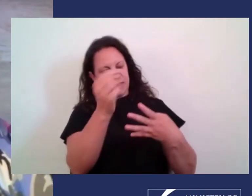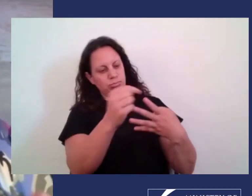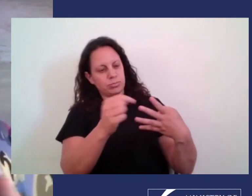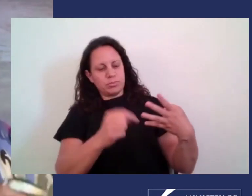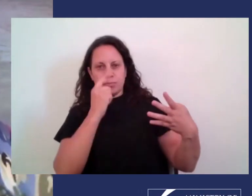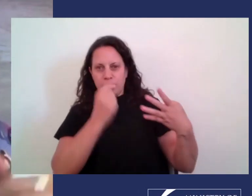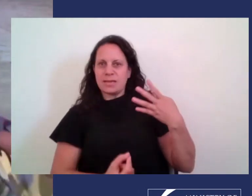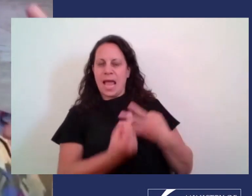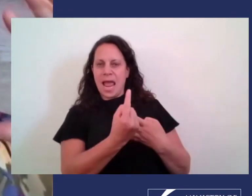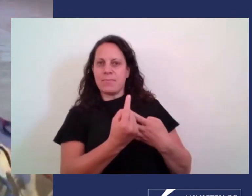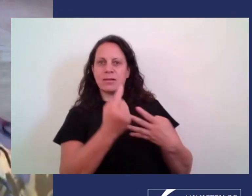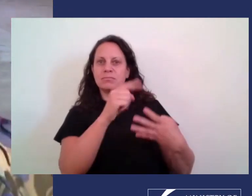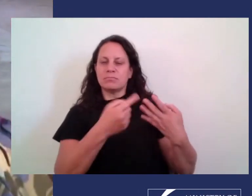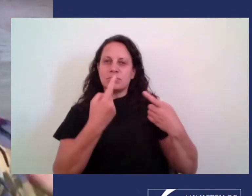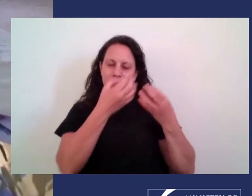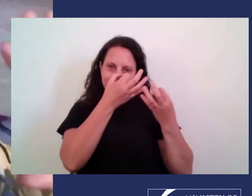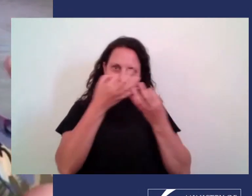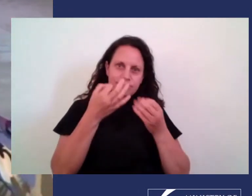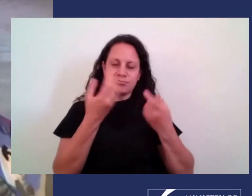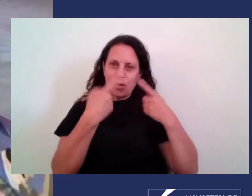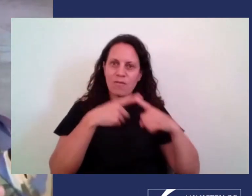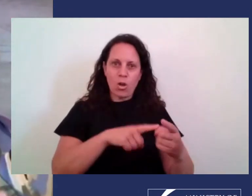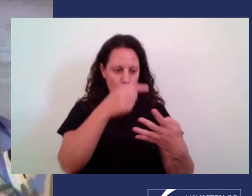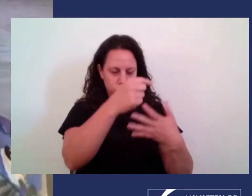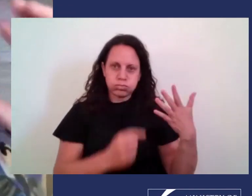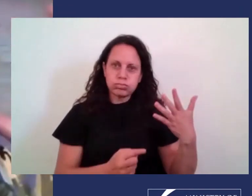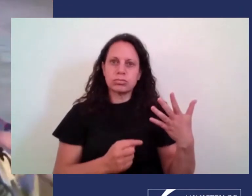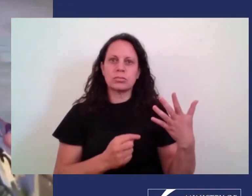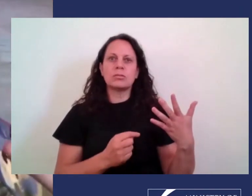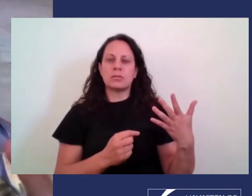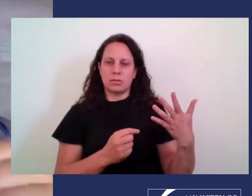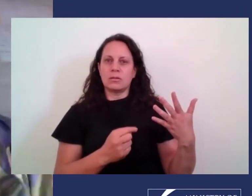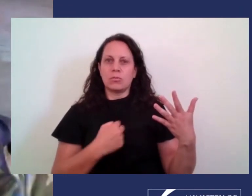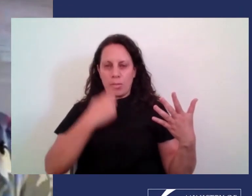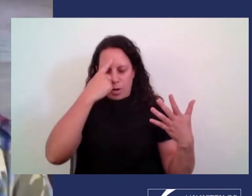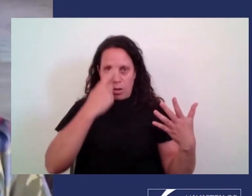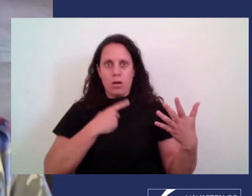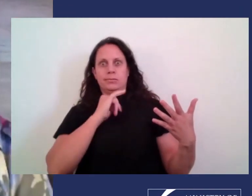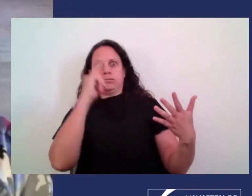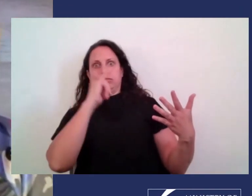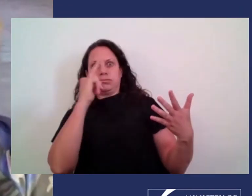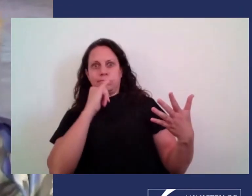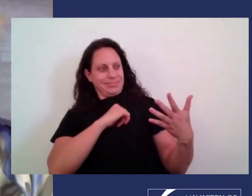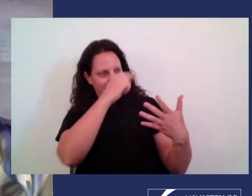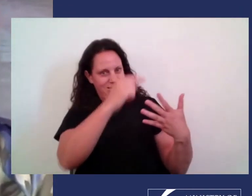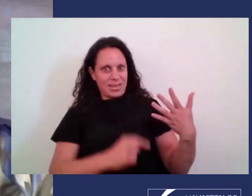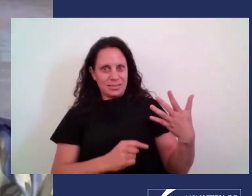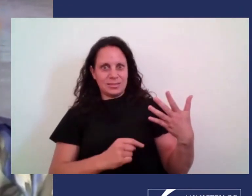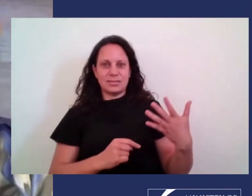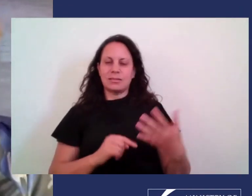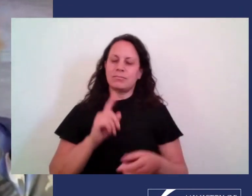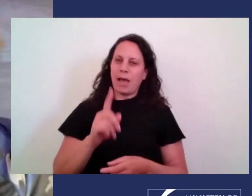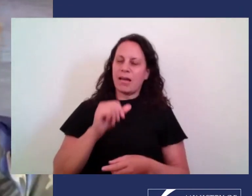for whānau. They hit those hot spots, if you like, psychologically, compared to